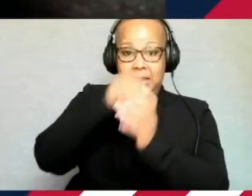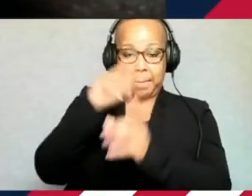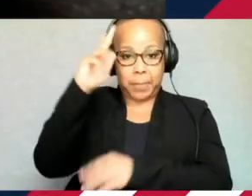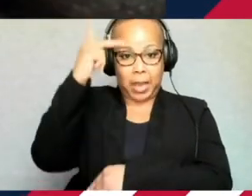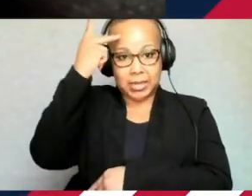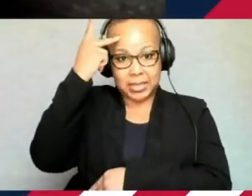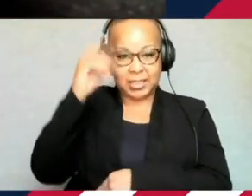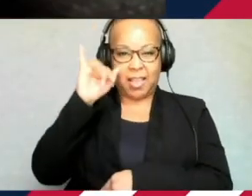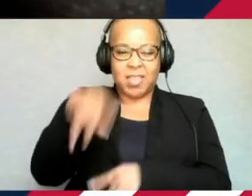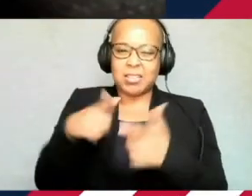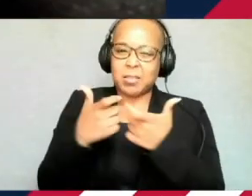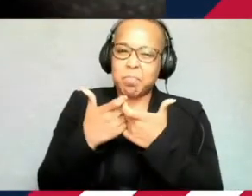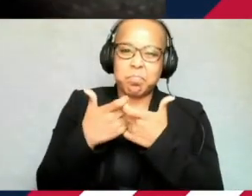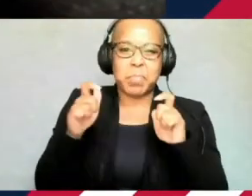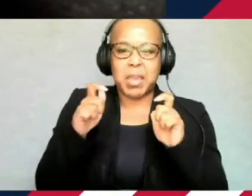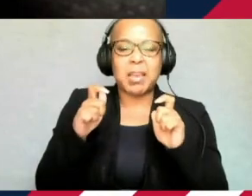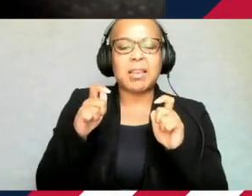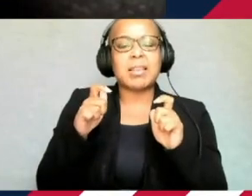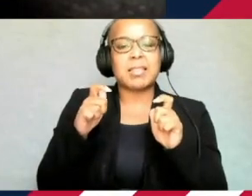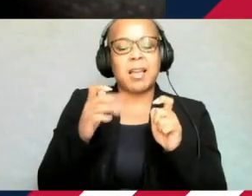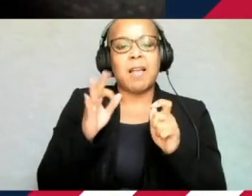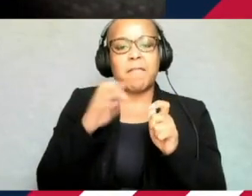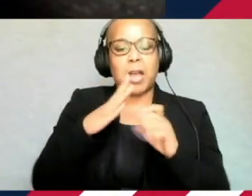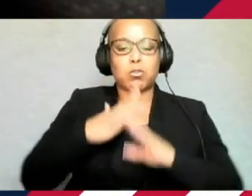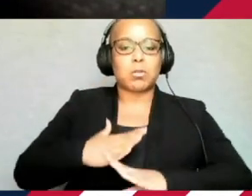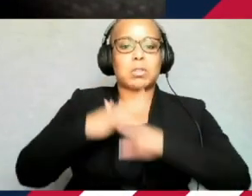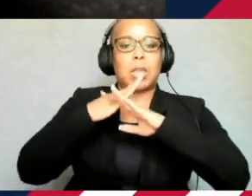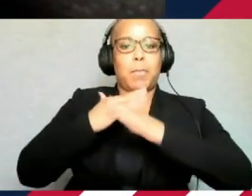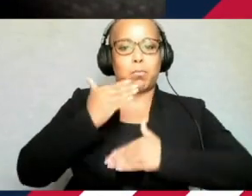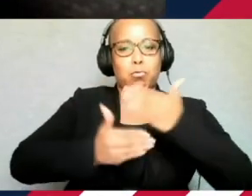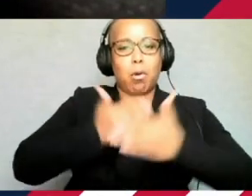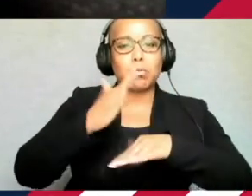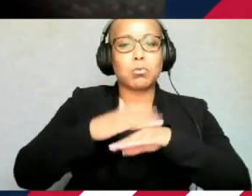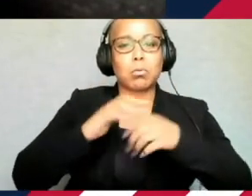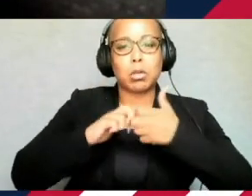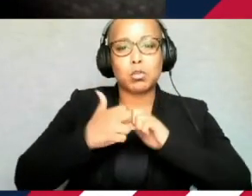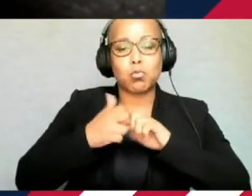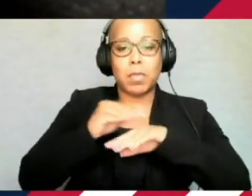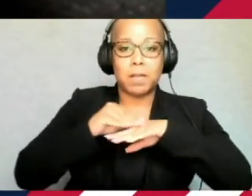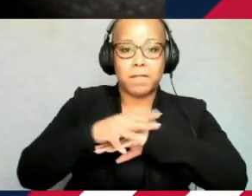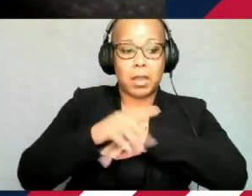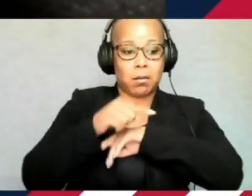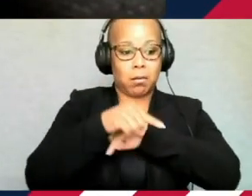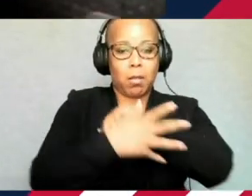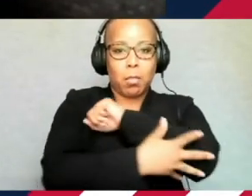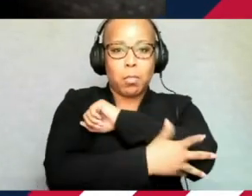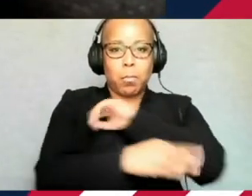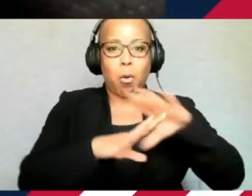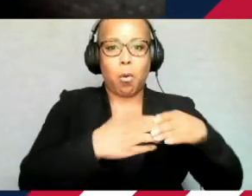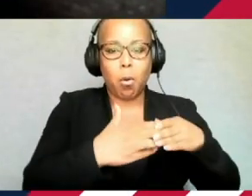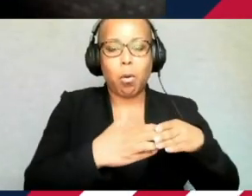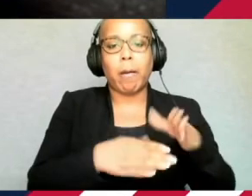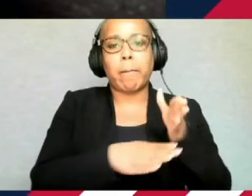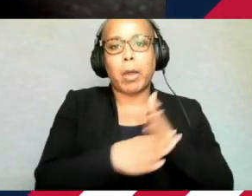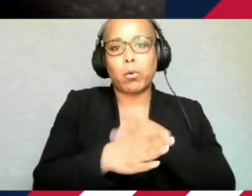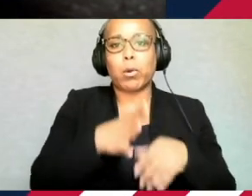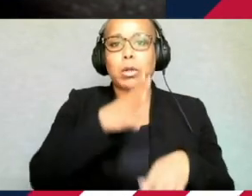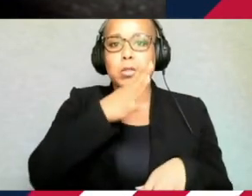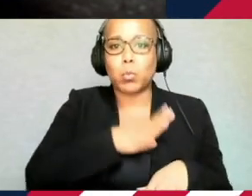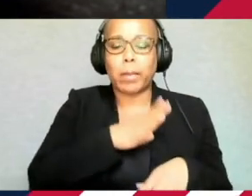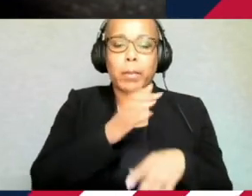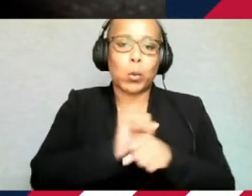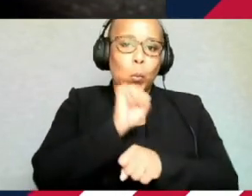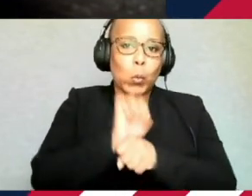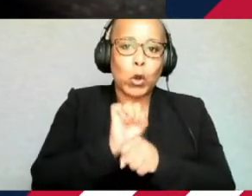the biggest factor stopping progress on issues that affect the poor, minorities, women,